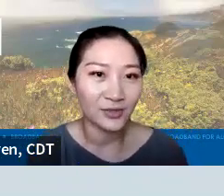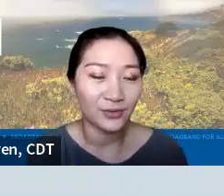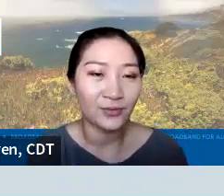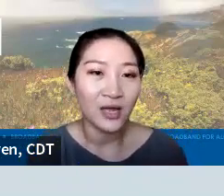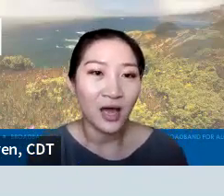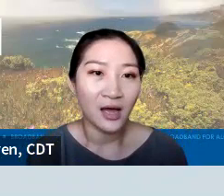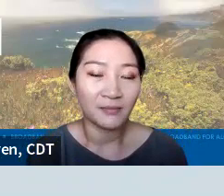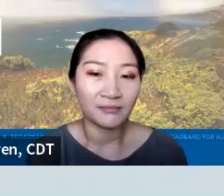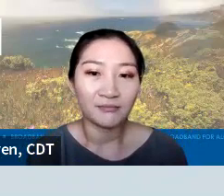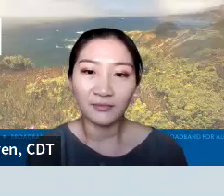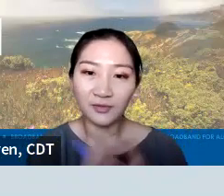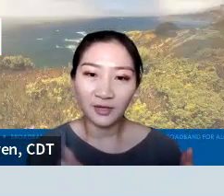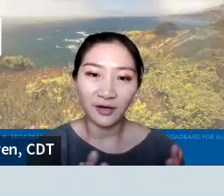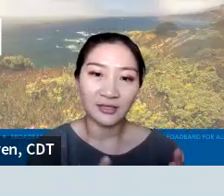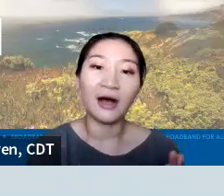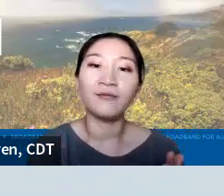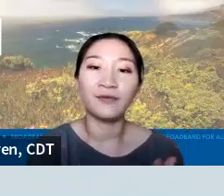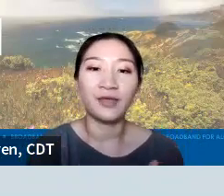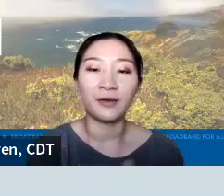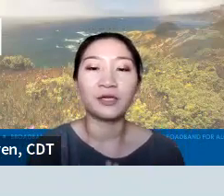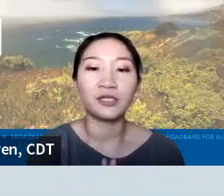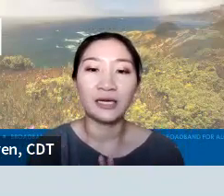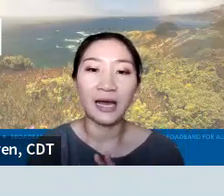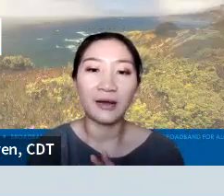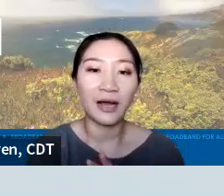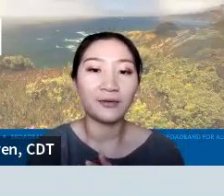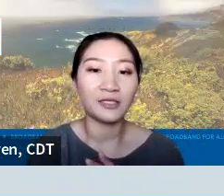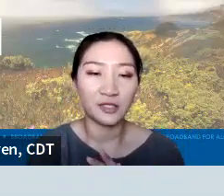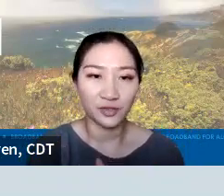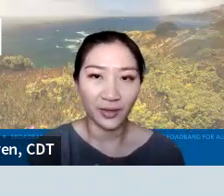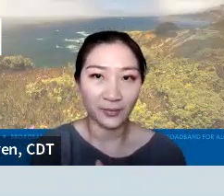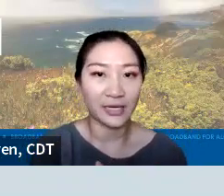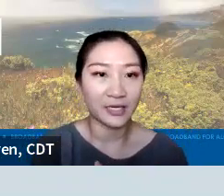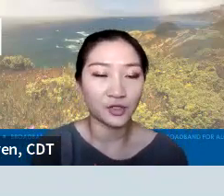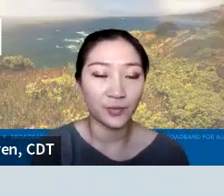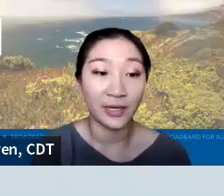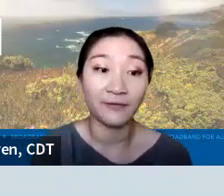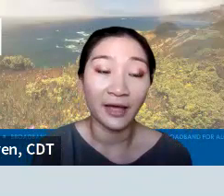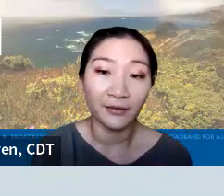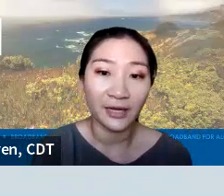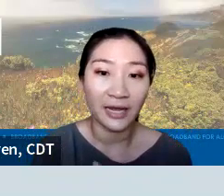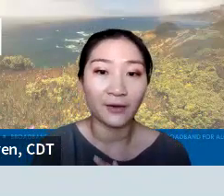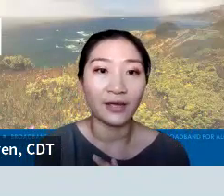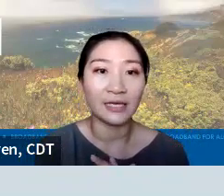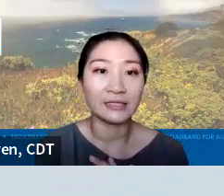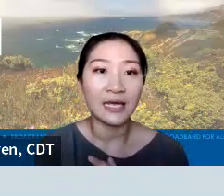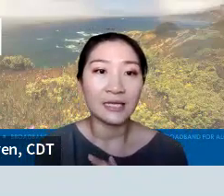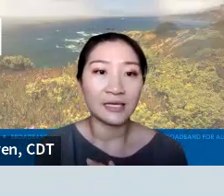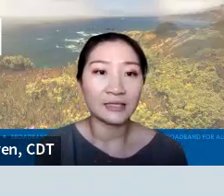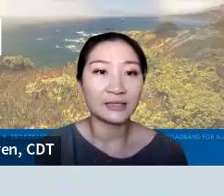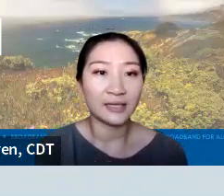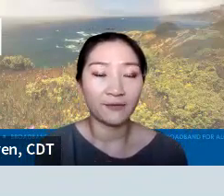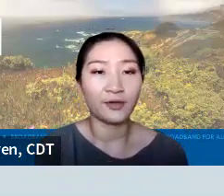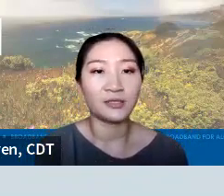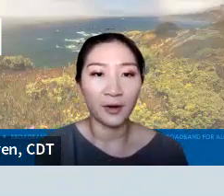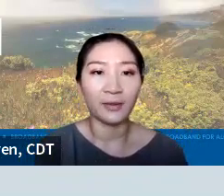spotlight to start us off with that question. How is digital equity a determinant of health, and how is